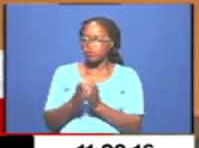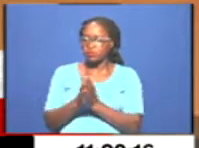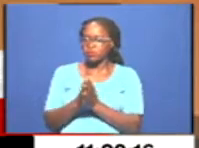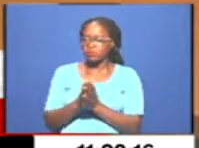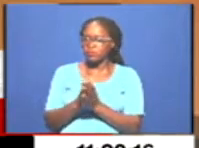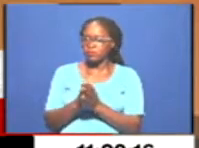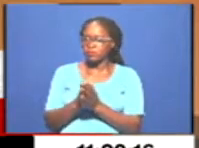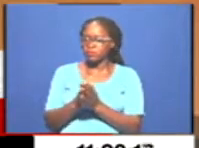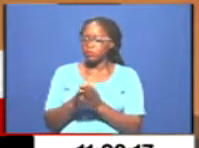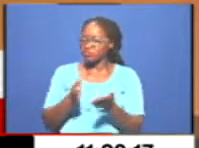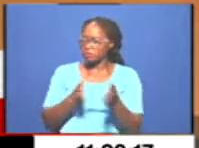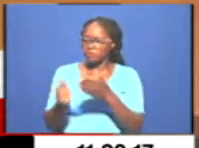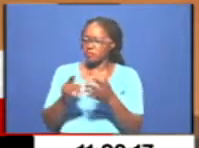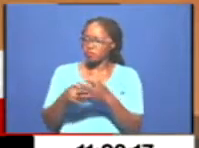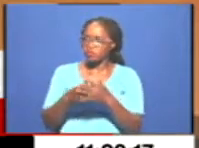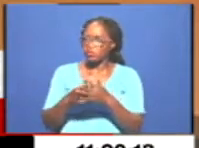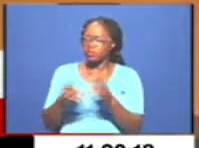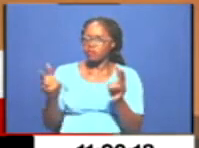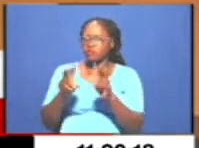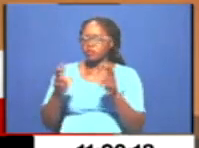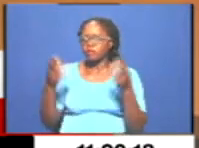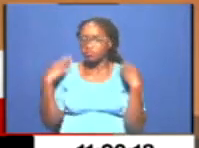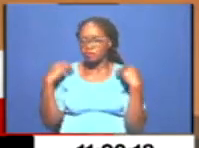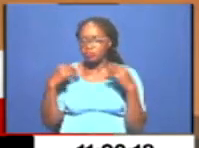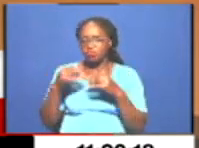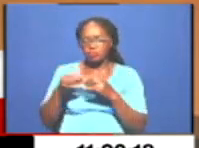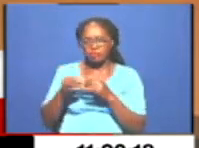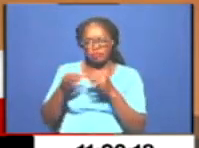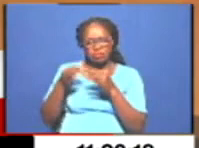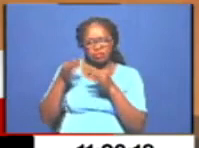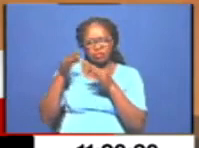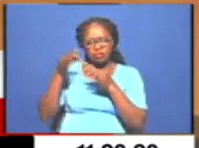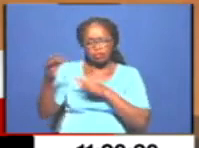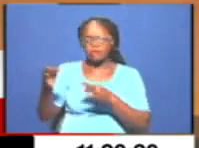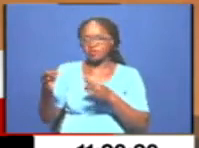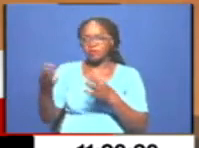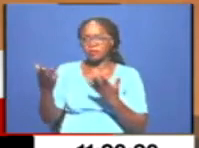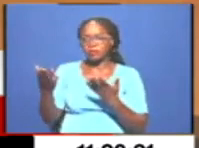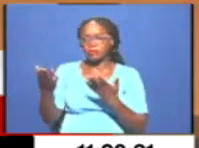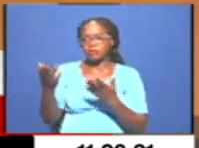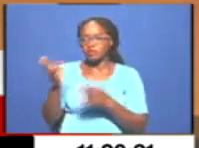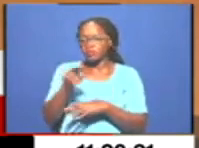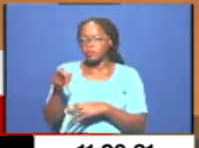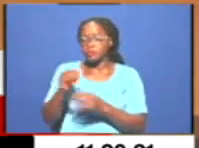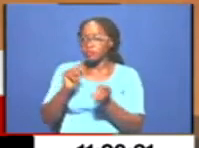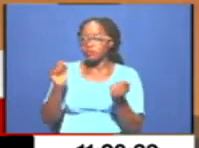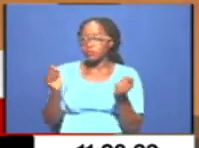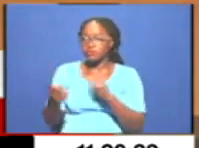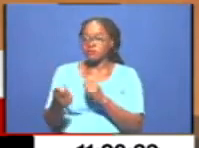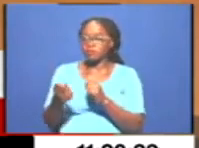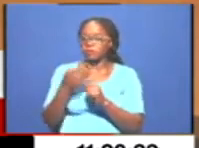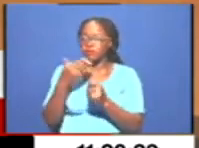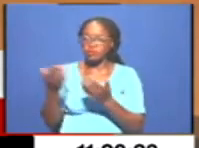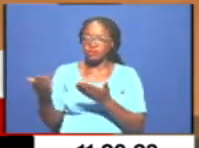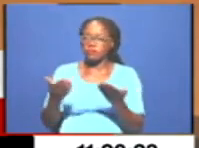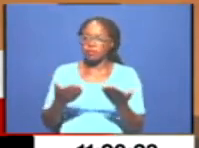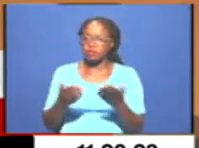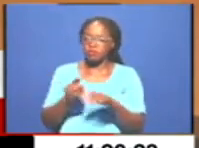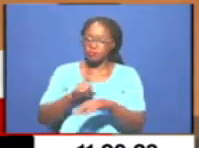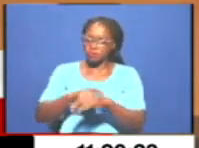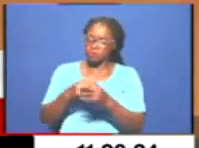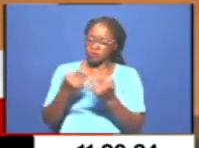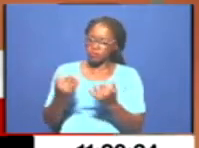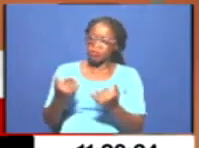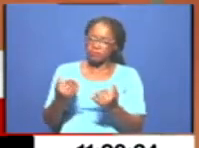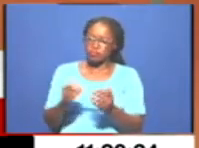start looking at our sports in a long-term perspective, which is the attitude change we want to bring in this time round.